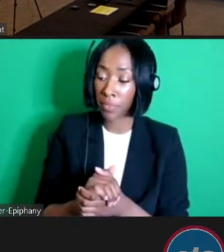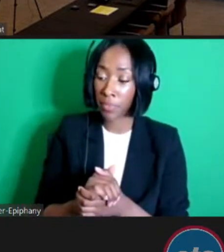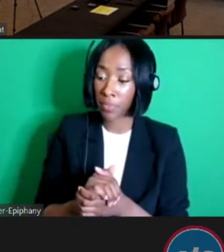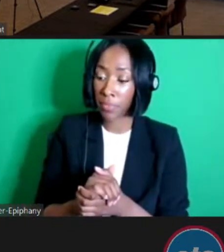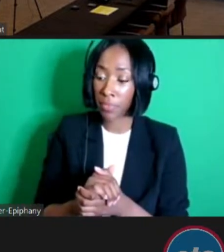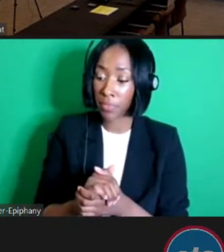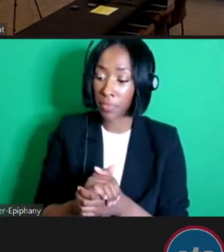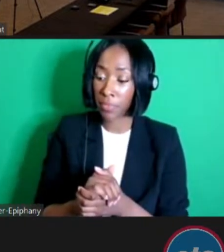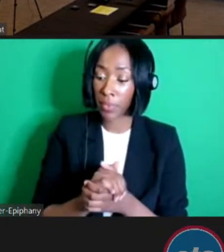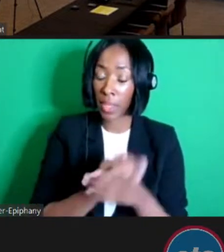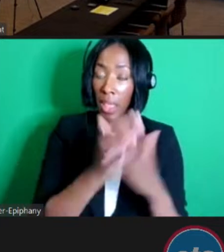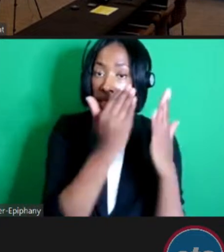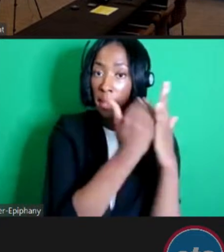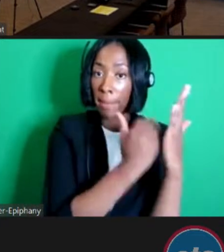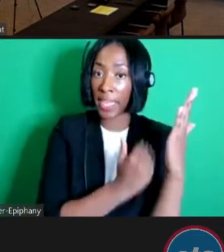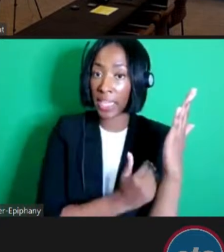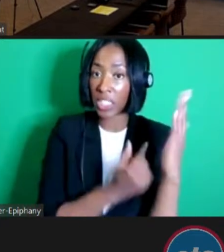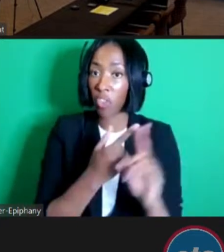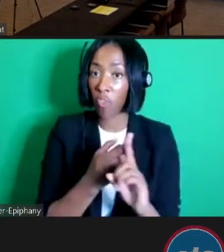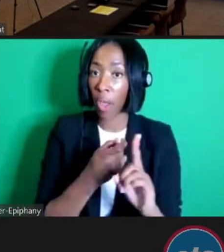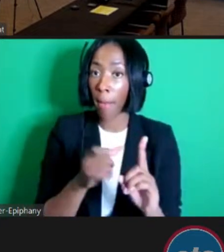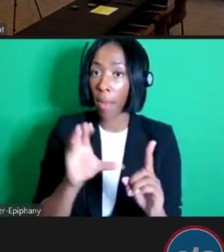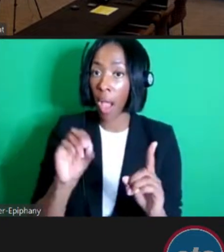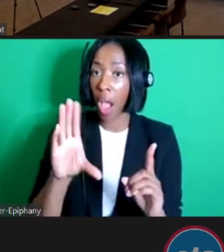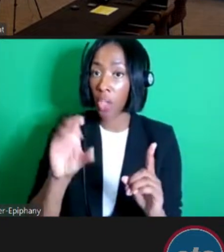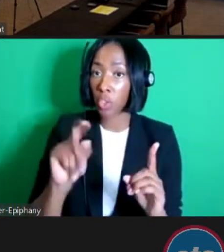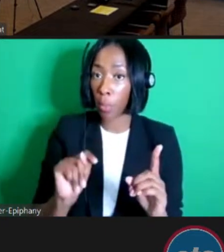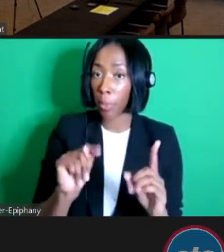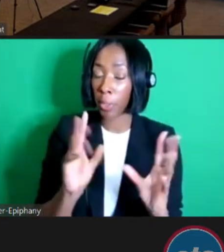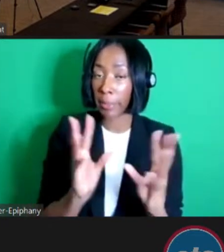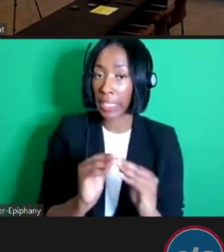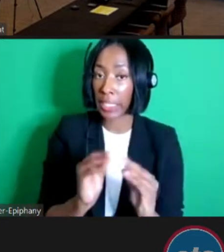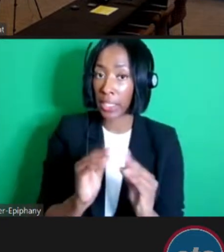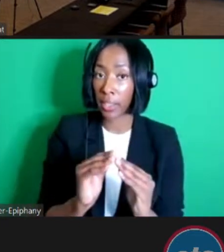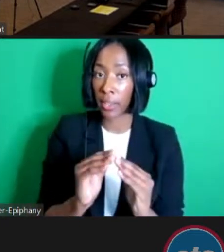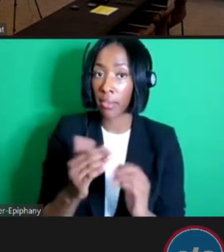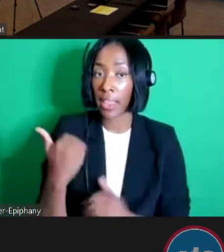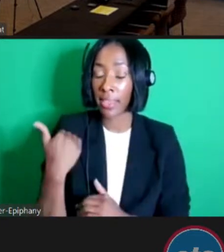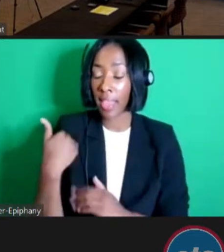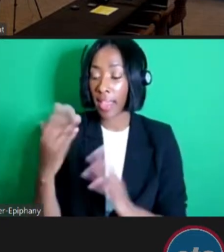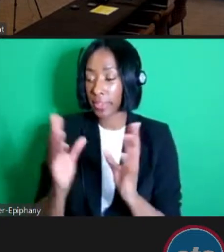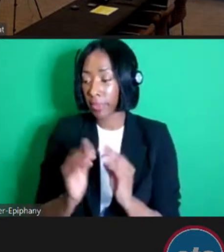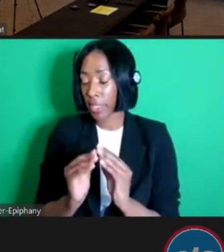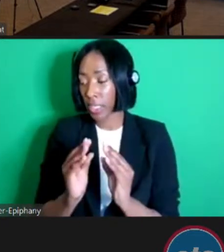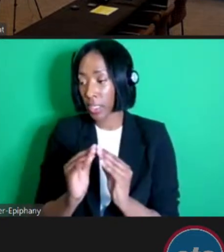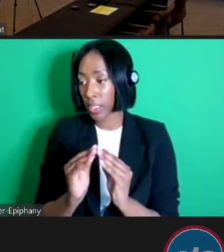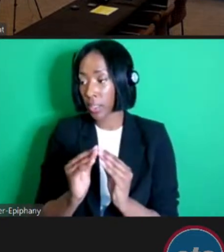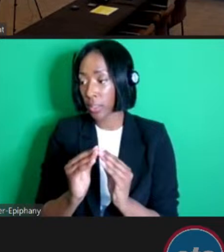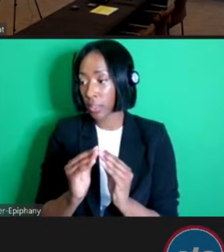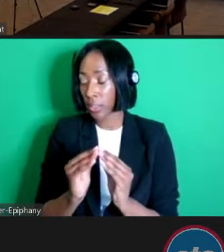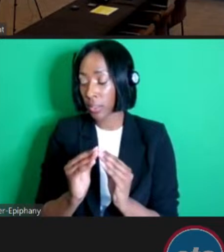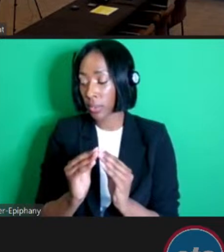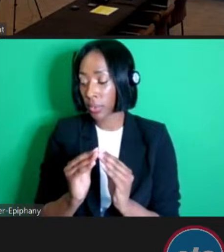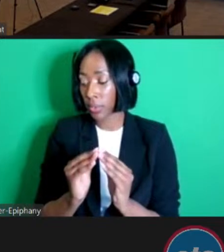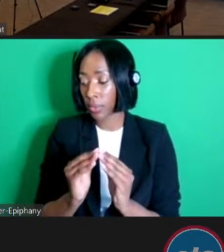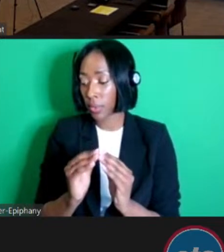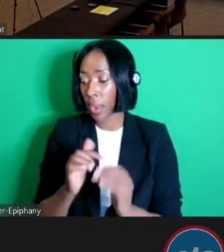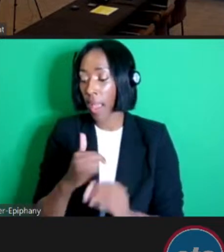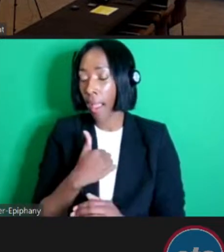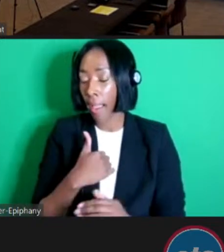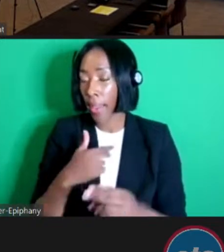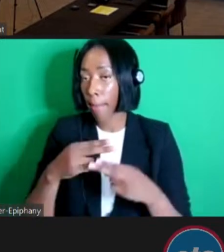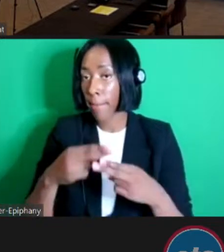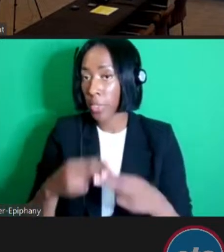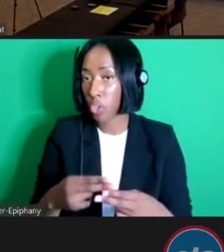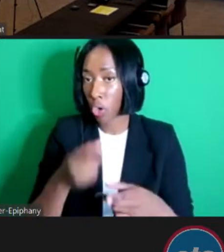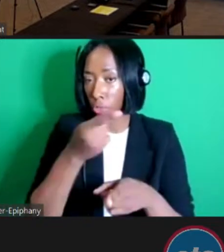minutes from the October meeting. At the last meeting, I had mentioned the